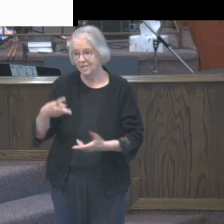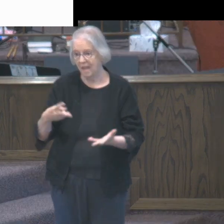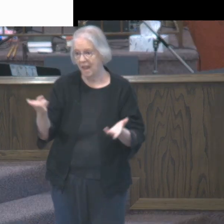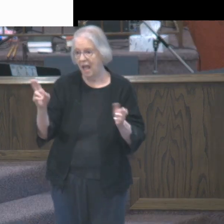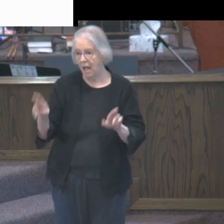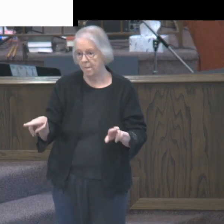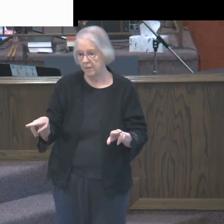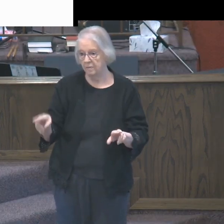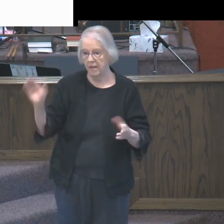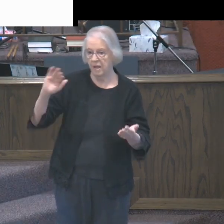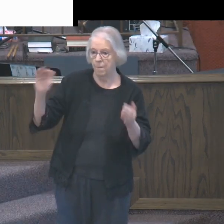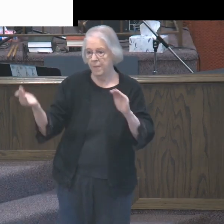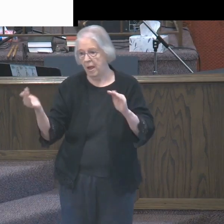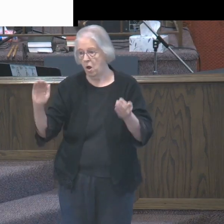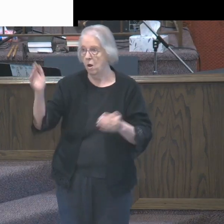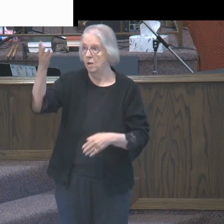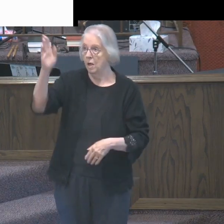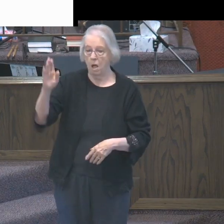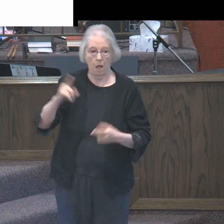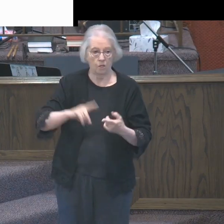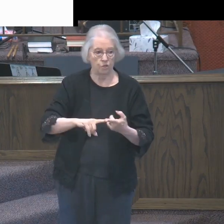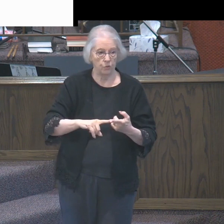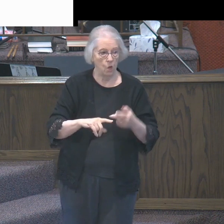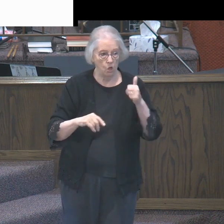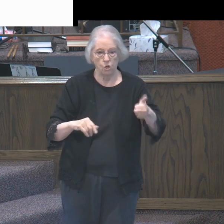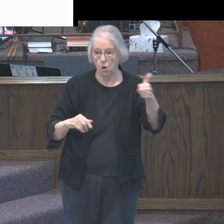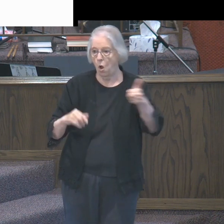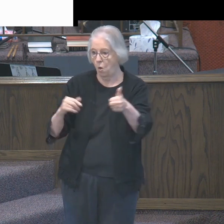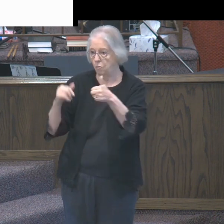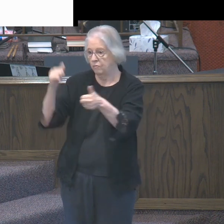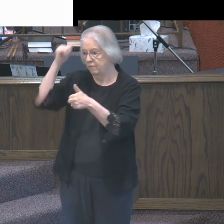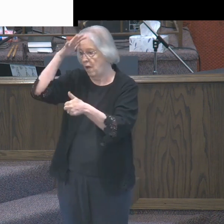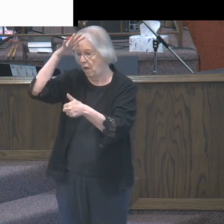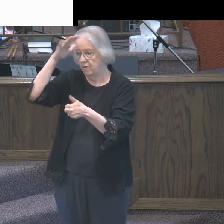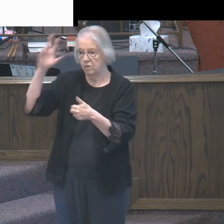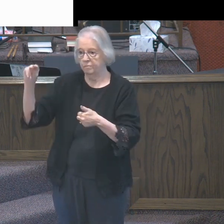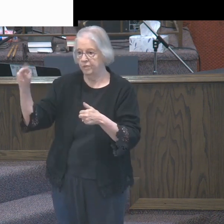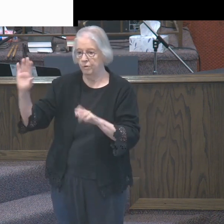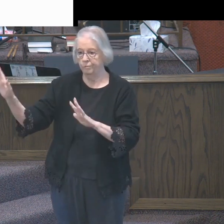And so the struggle is understanding what this looks like.